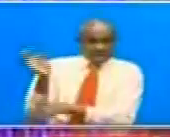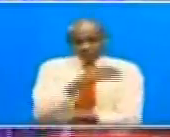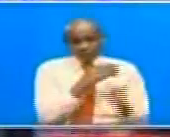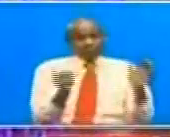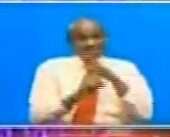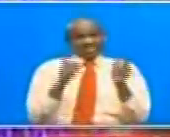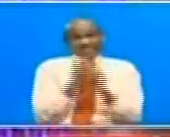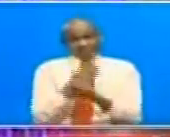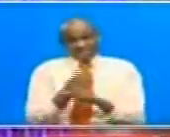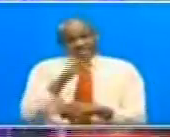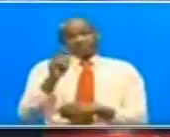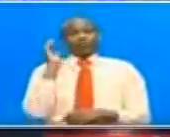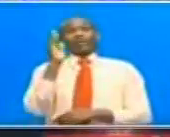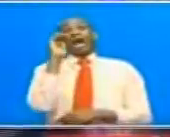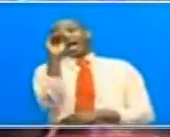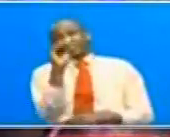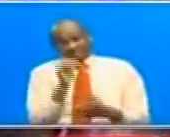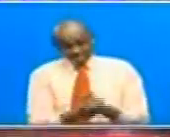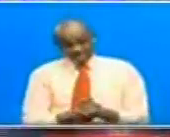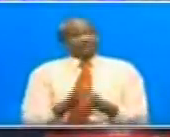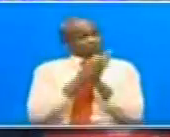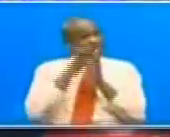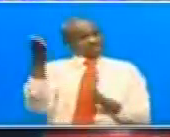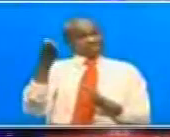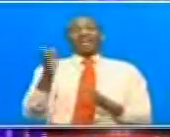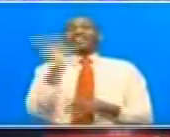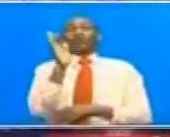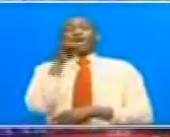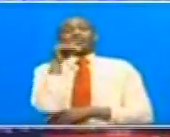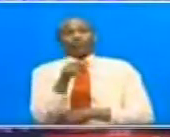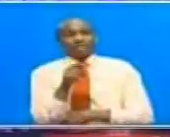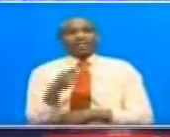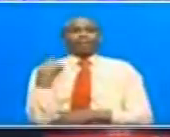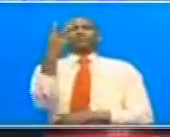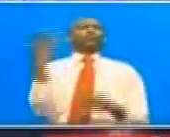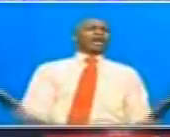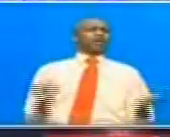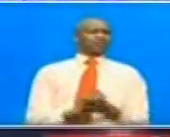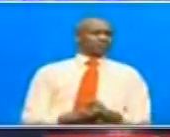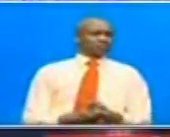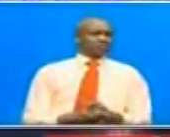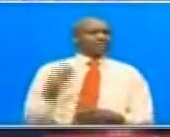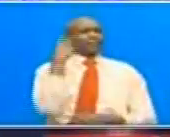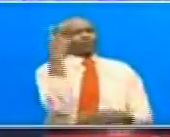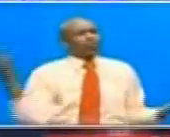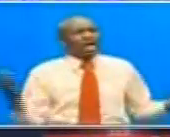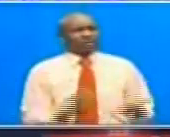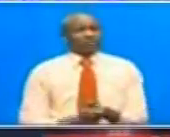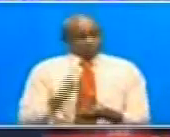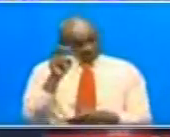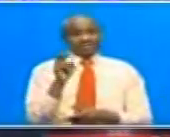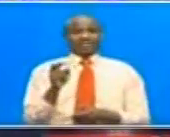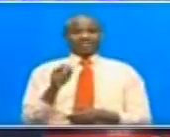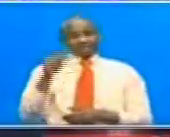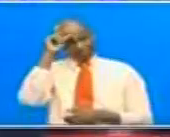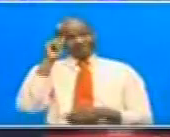the ministries, they'll ask. You heard the stories from Gilu. Mm-hmm. Gilu was asking, where is number two? Yeah. They're all pointing figures. These are cabinet secretaries.